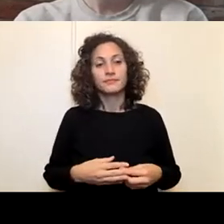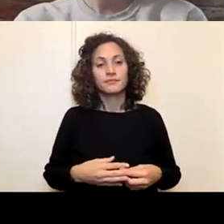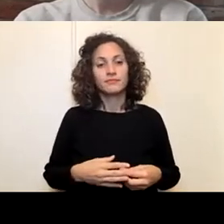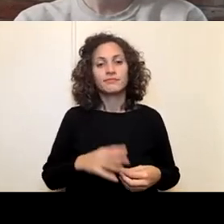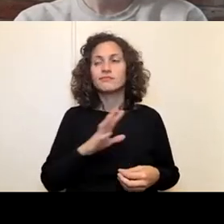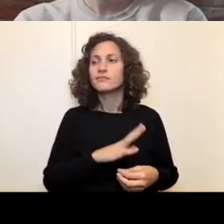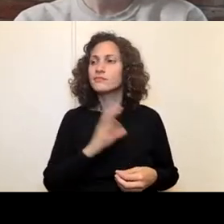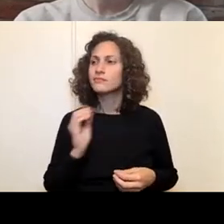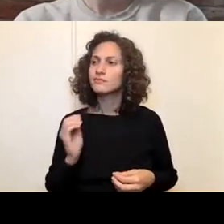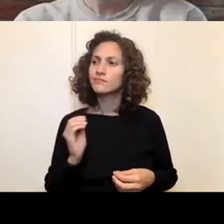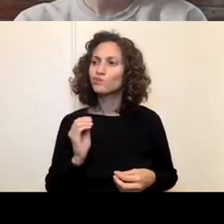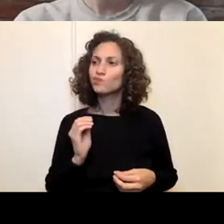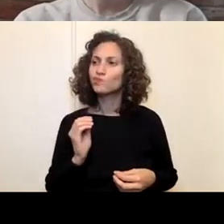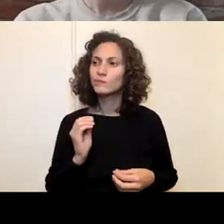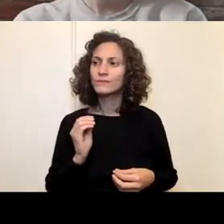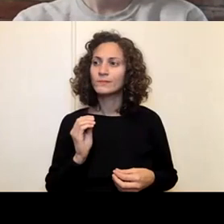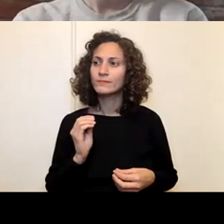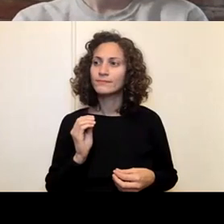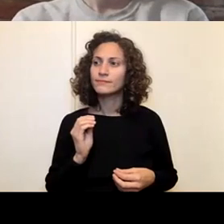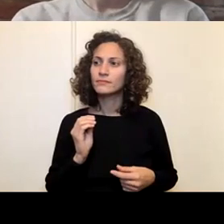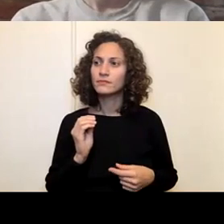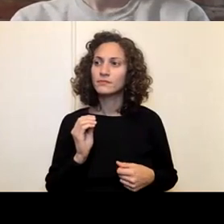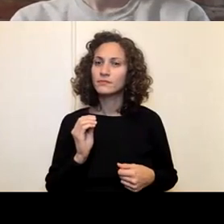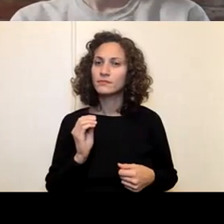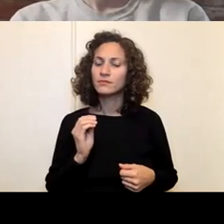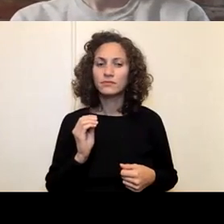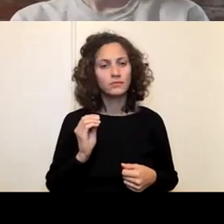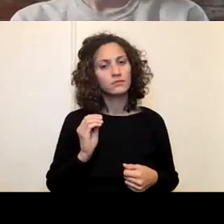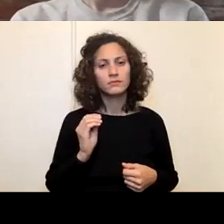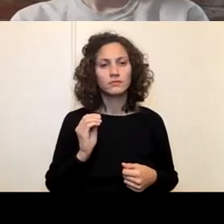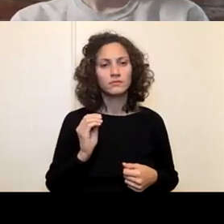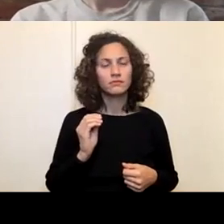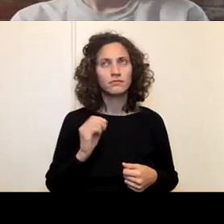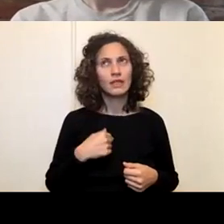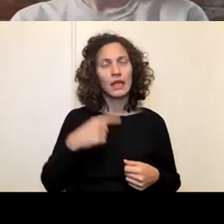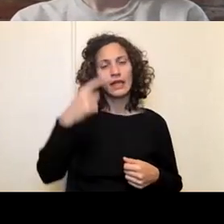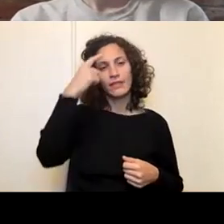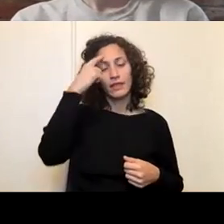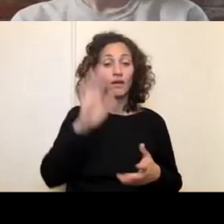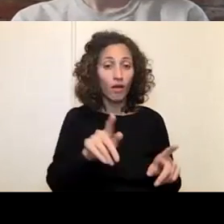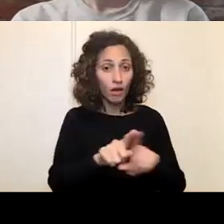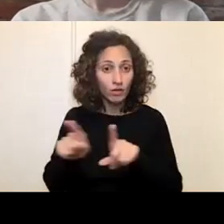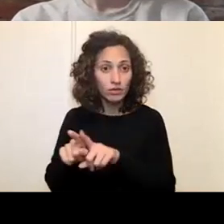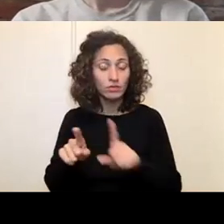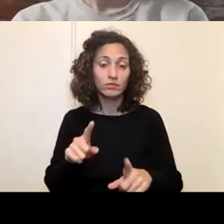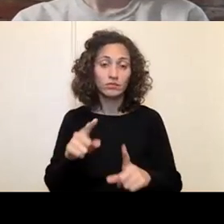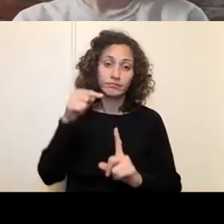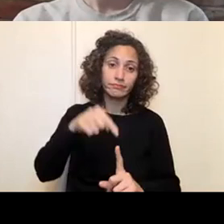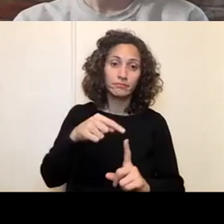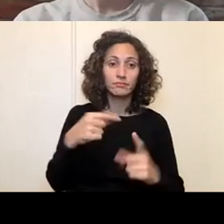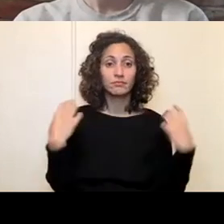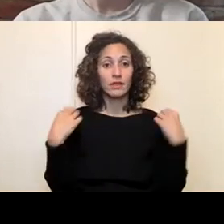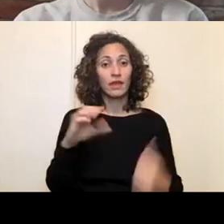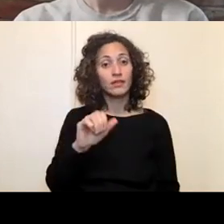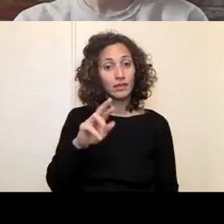And, you know, I just think that also, you know, we were talking about like the healthcare proxies.